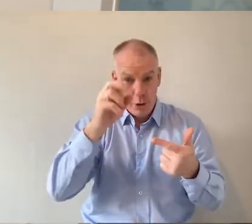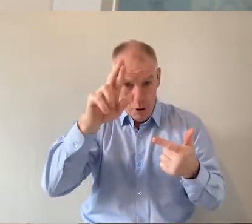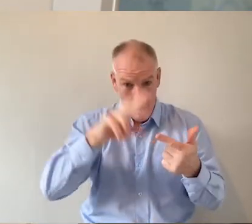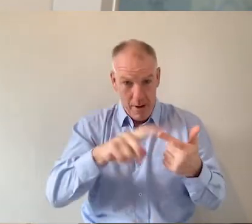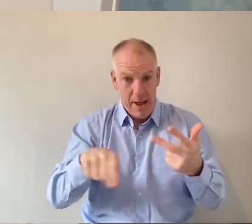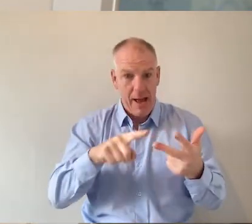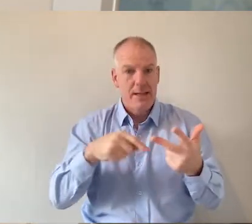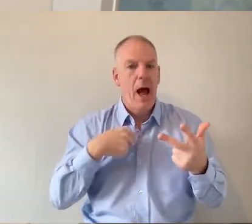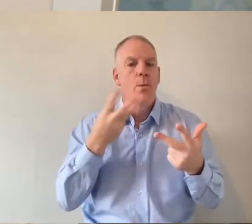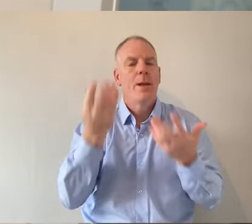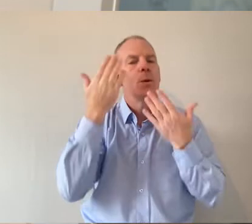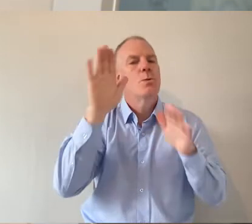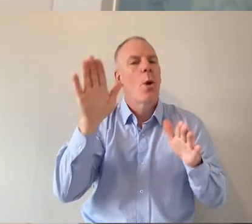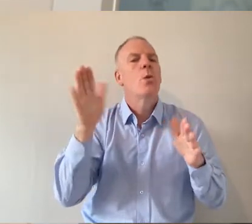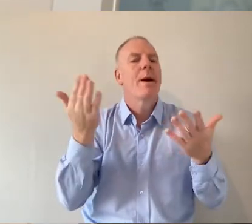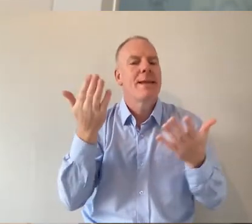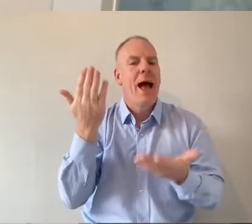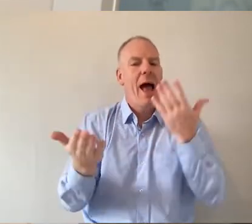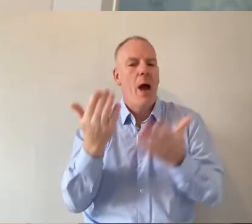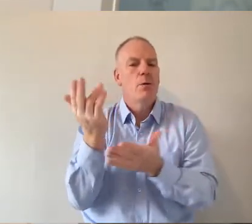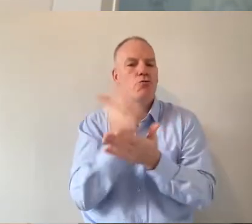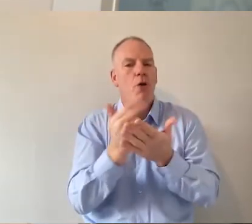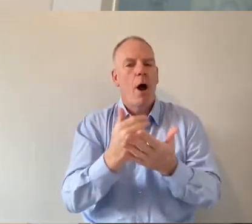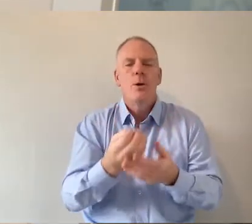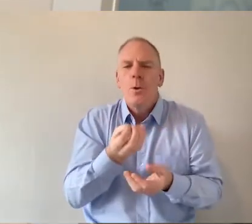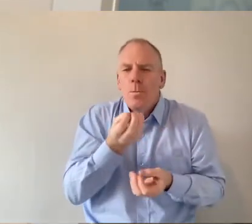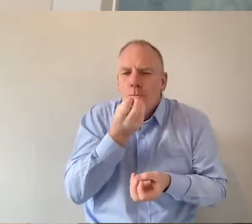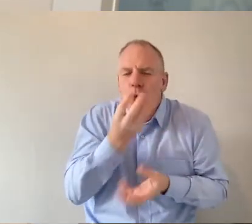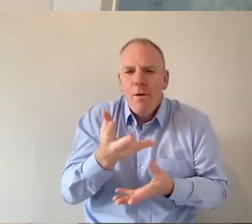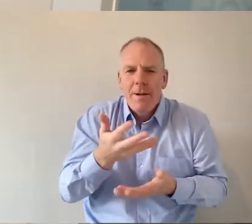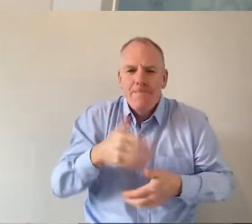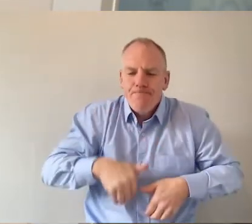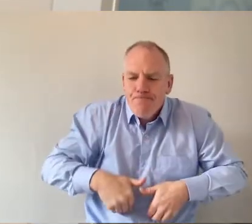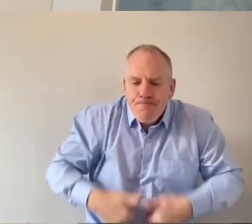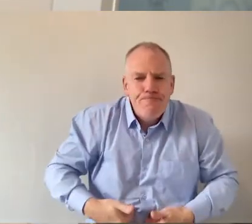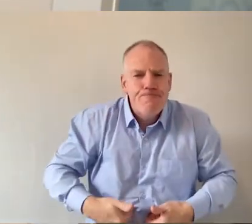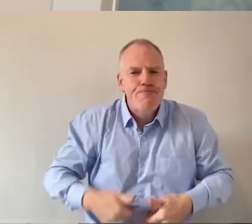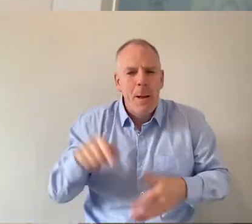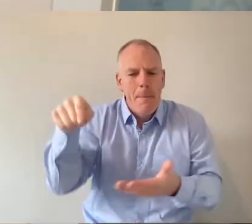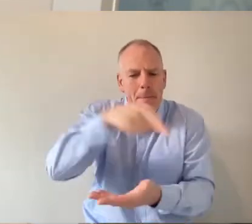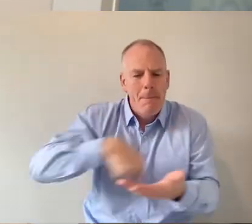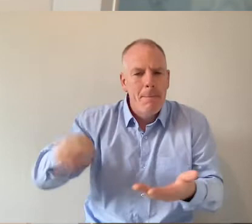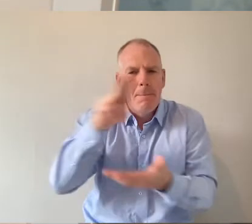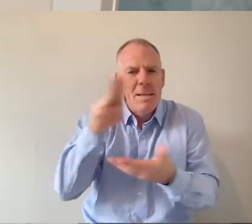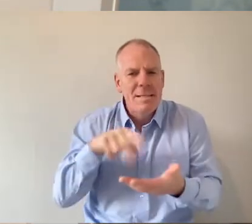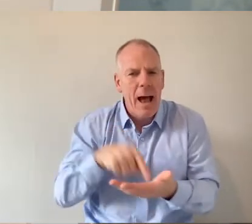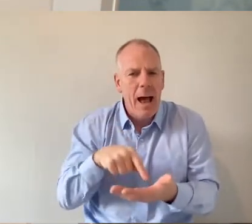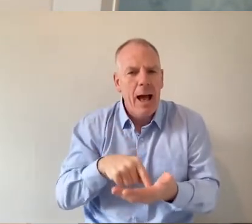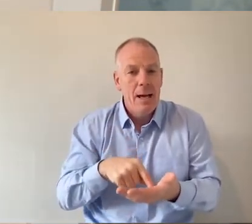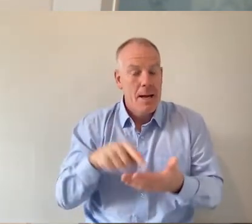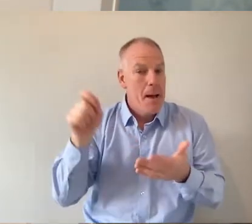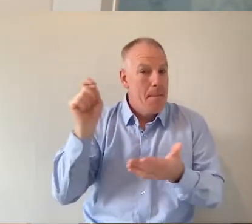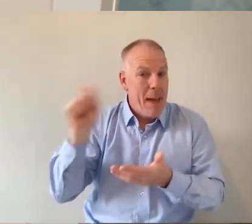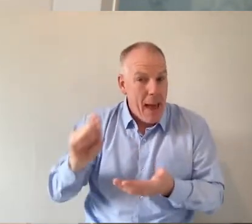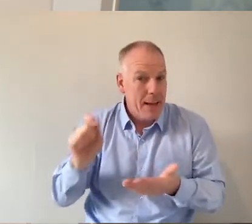and I am going to also show you how to draw some yummy, delicious pizza. So have you got your pens ready? Have you